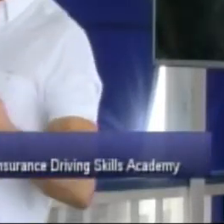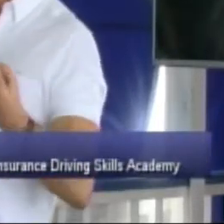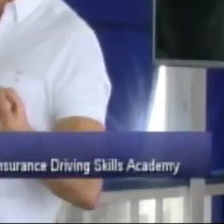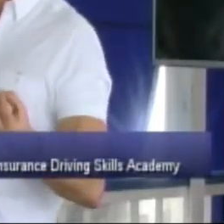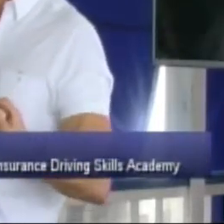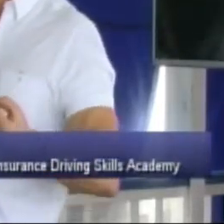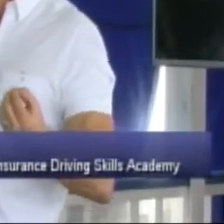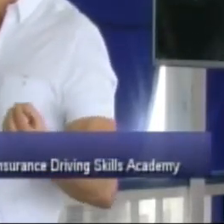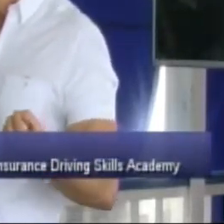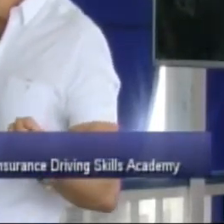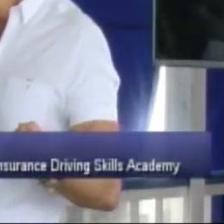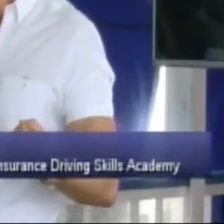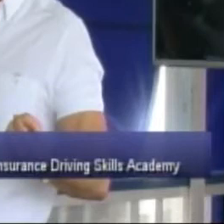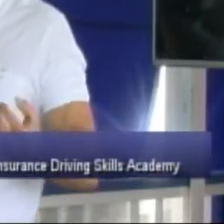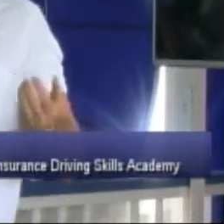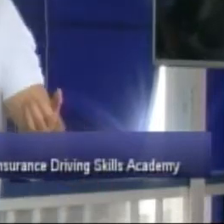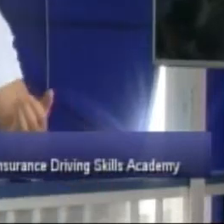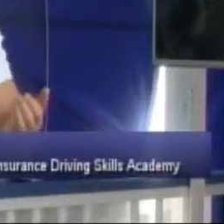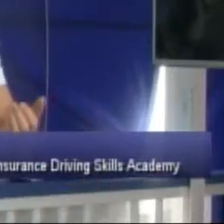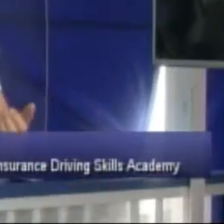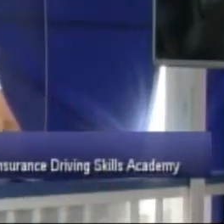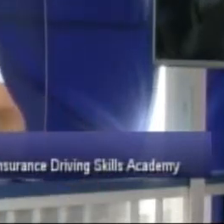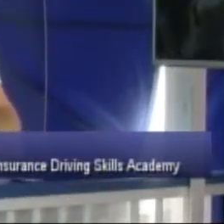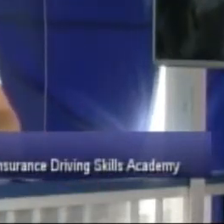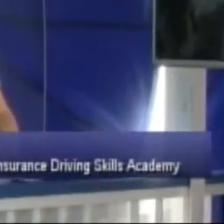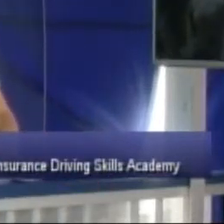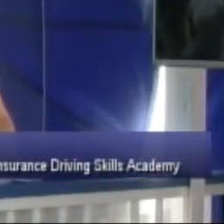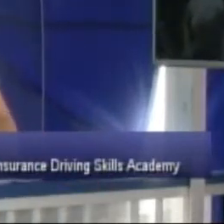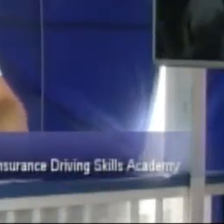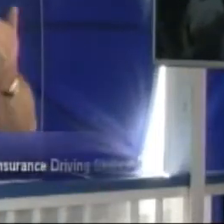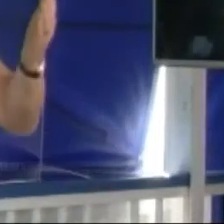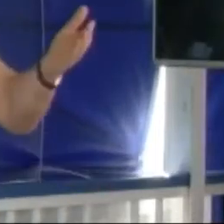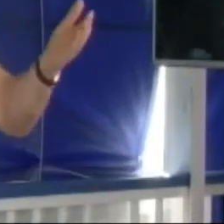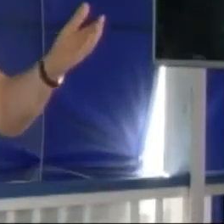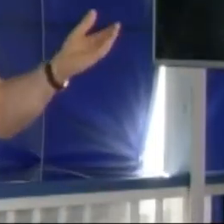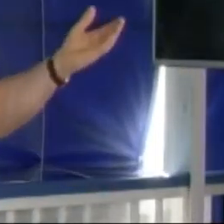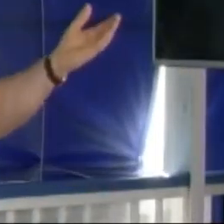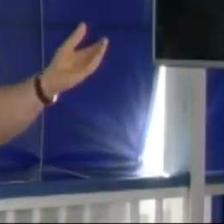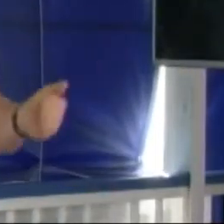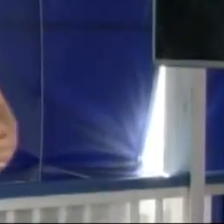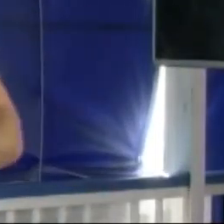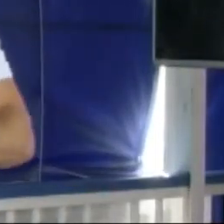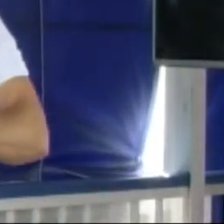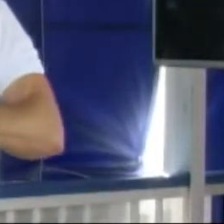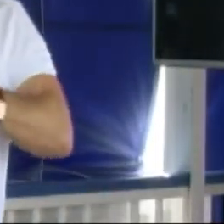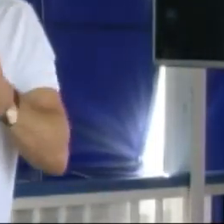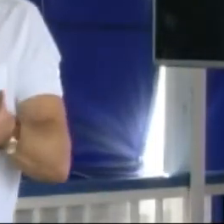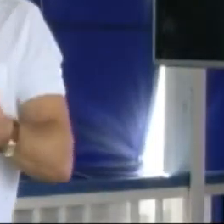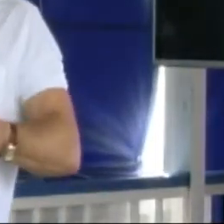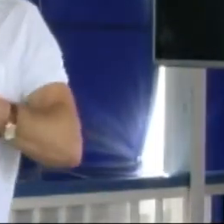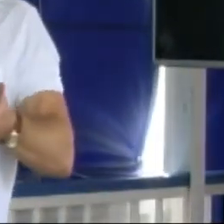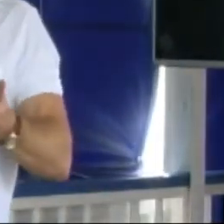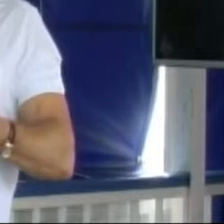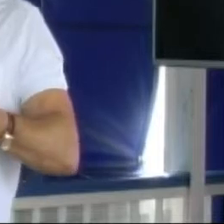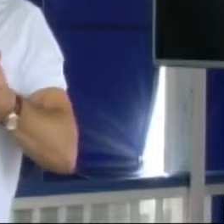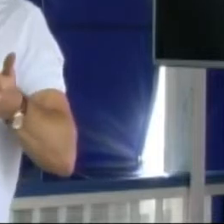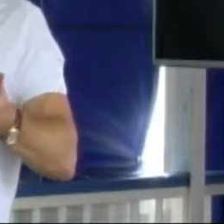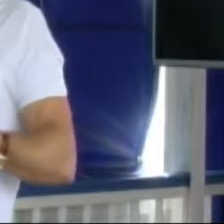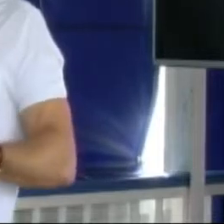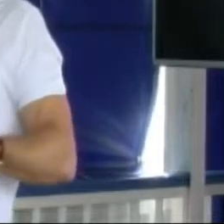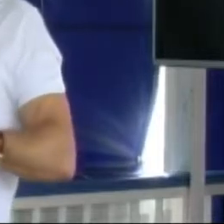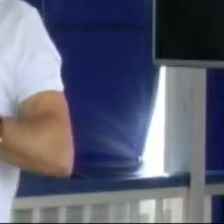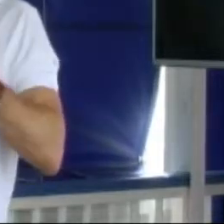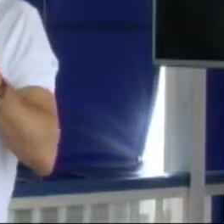training and the worlds of competition will be taking delegates and pupils out onto the smooth tarmac here and teaching them